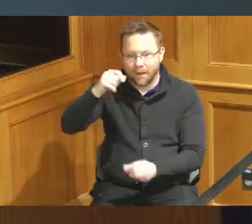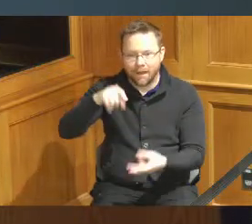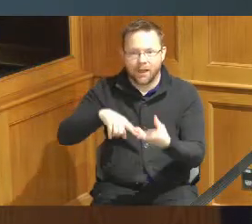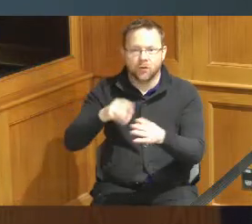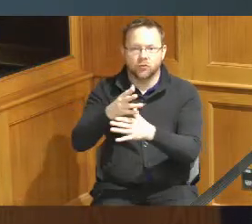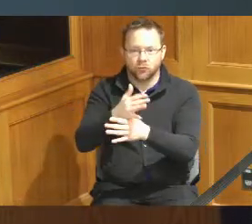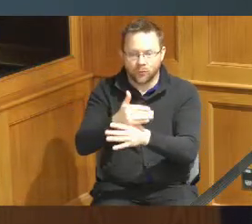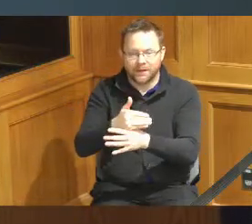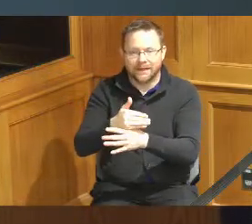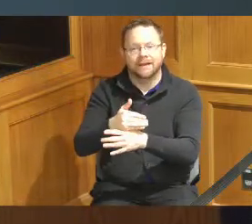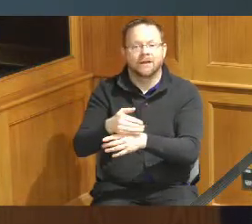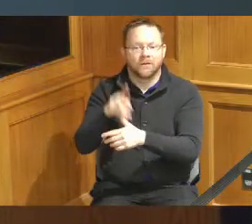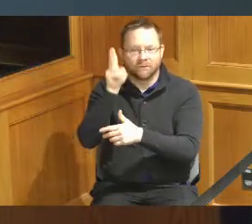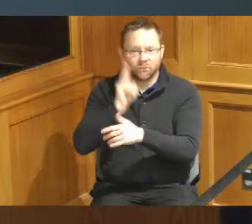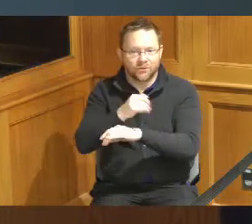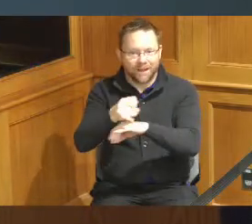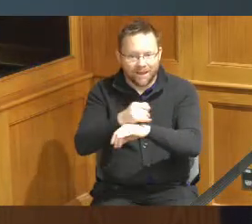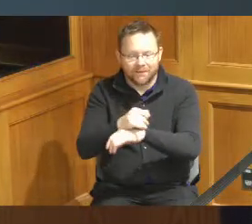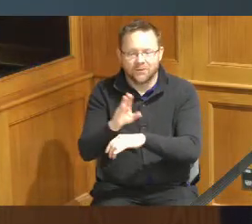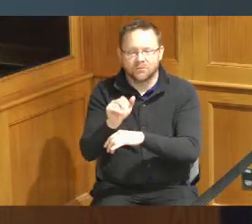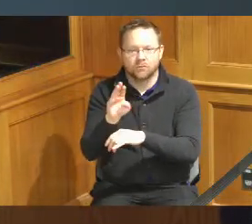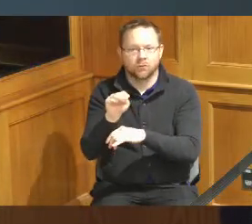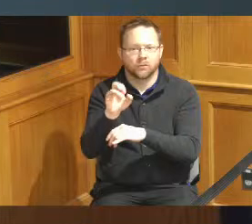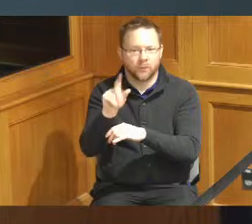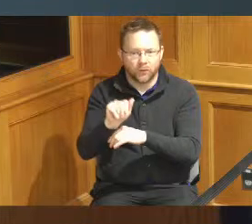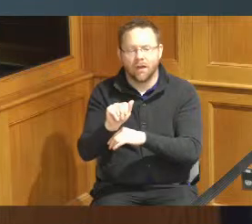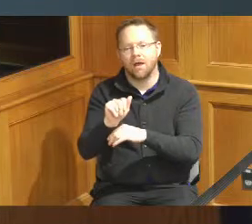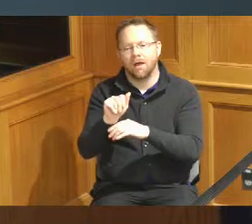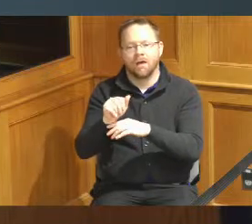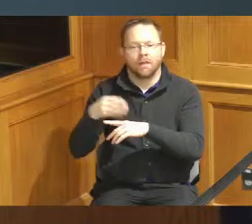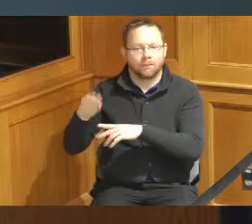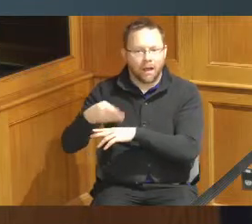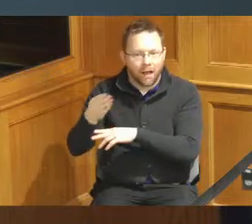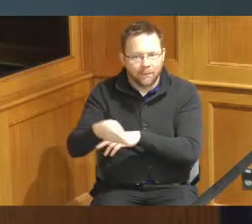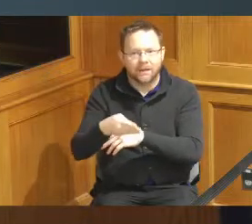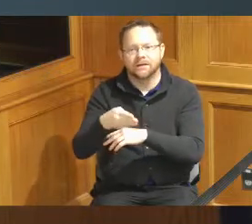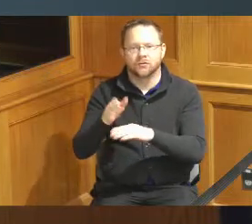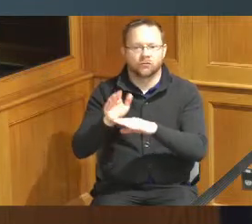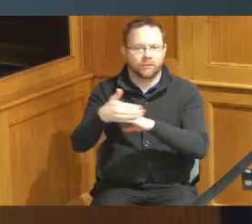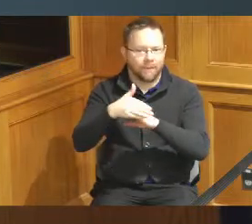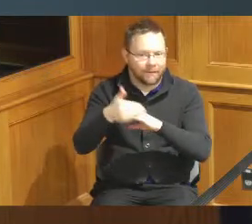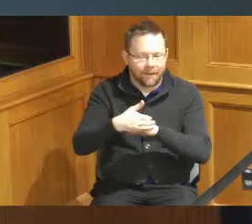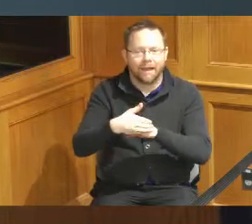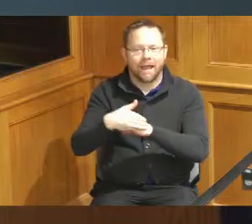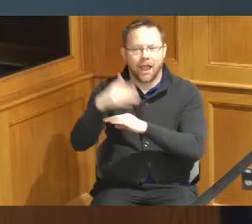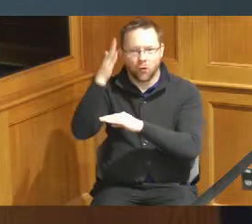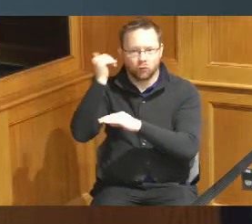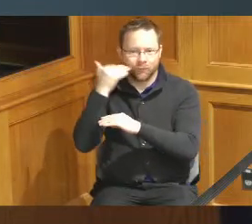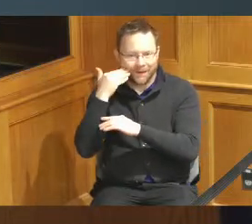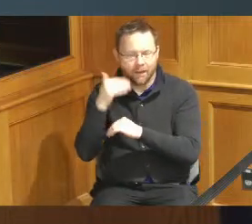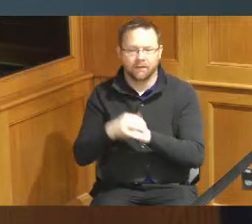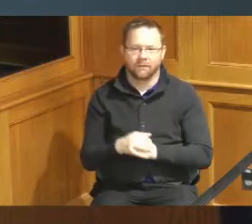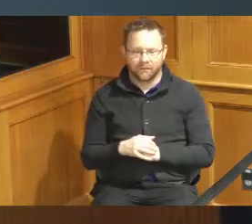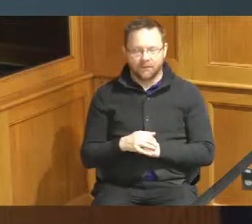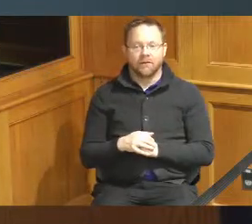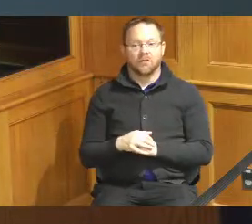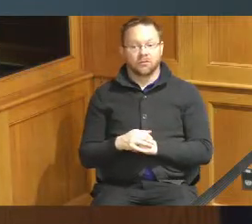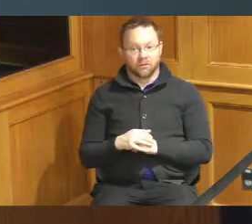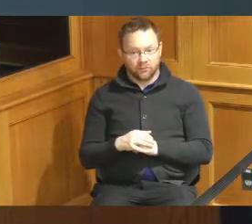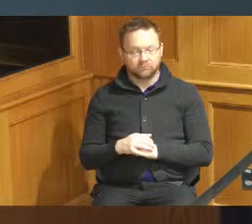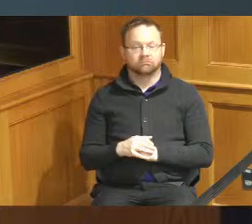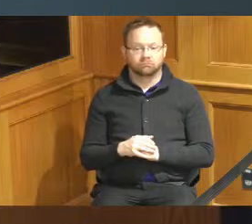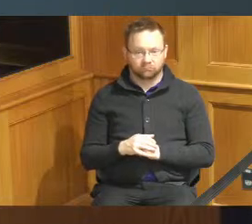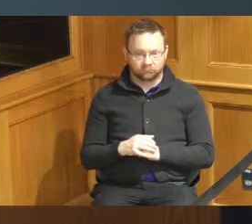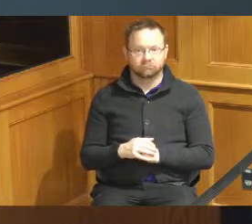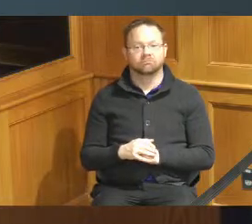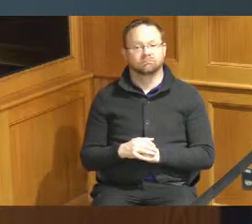the Virgin Islands, Bermuda, the Bahamas, Jamaica, and the Republic of Korea. Therefore, be it proclaimed that the